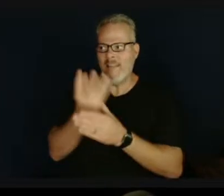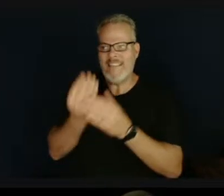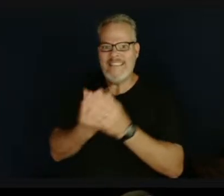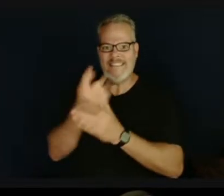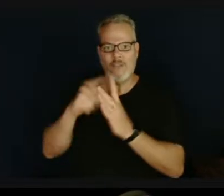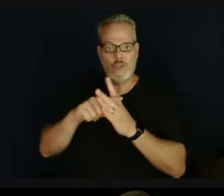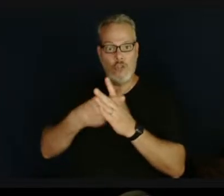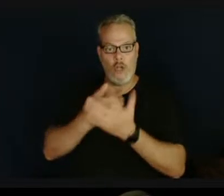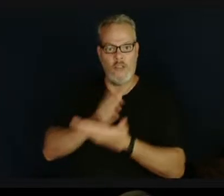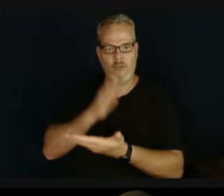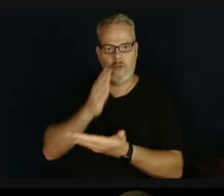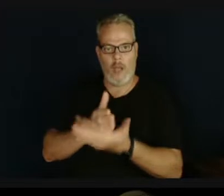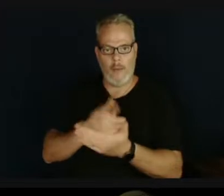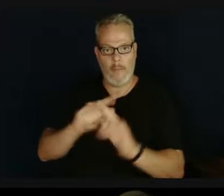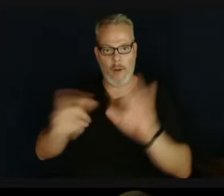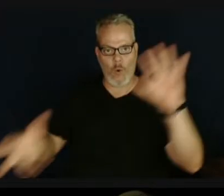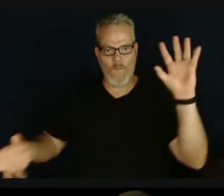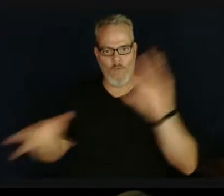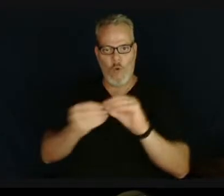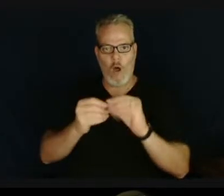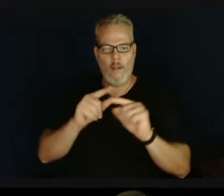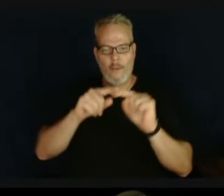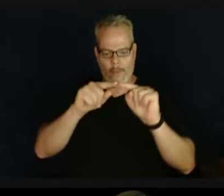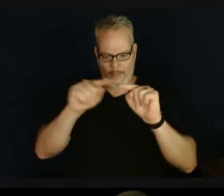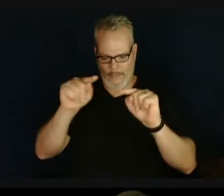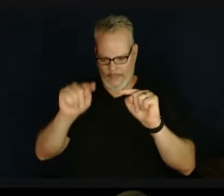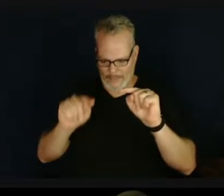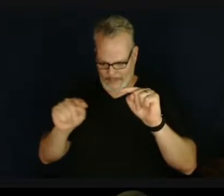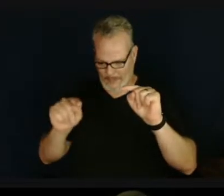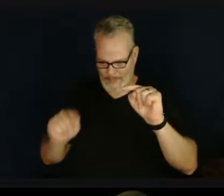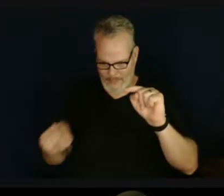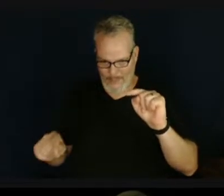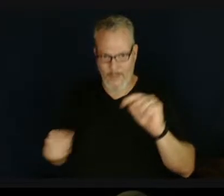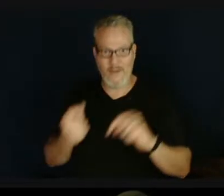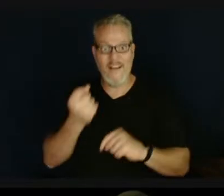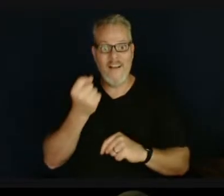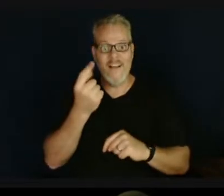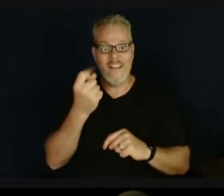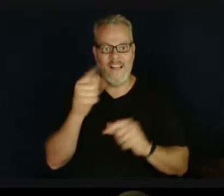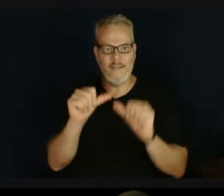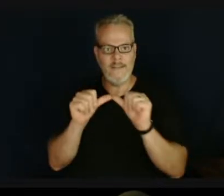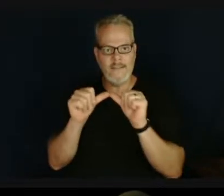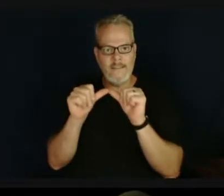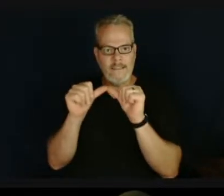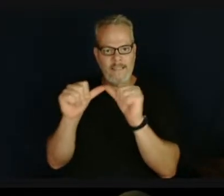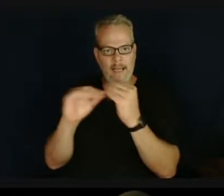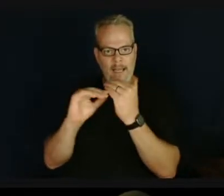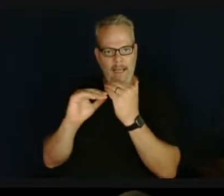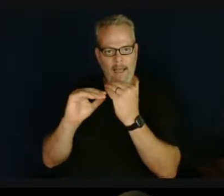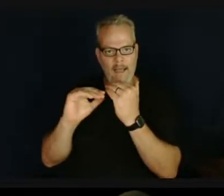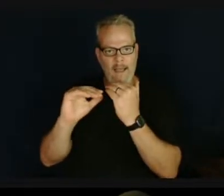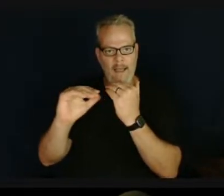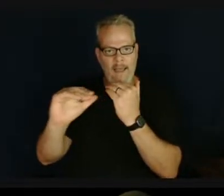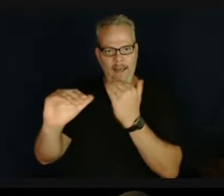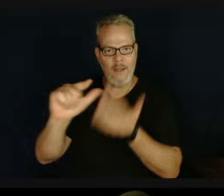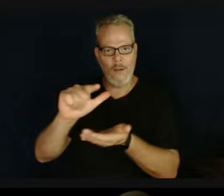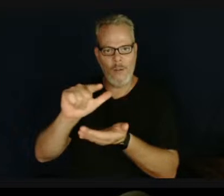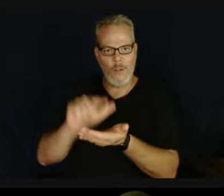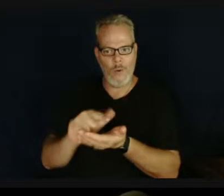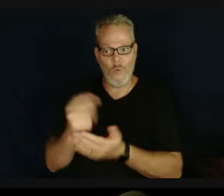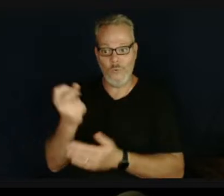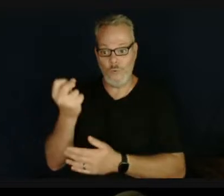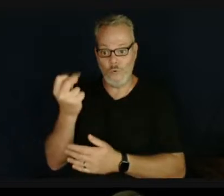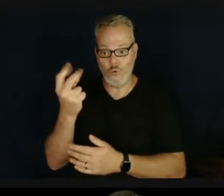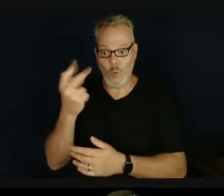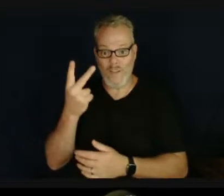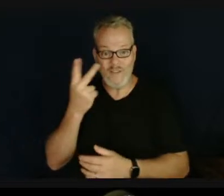overall coming down. 11, really steady and low. 12 coming down. You see, it takes a